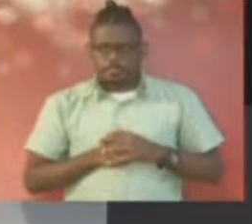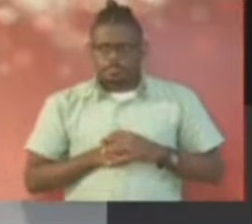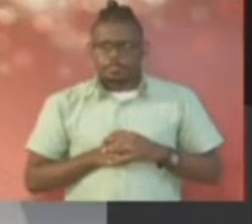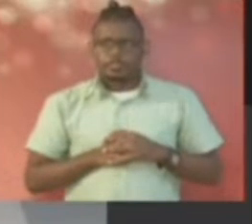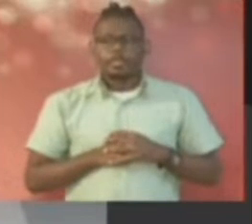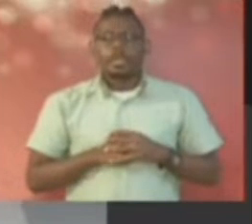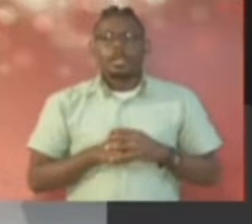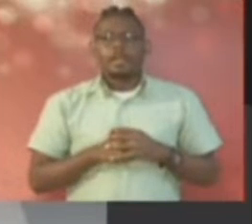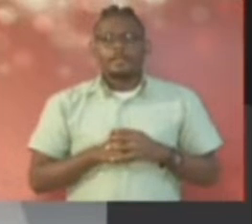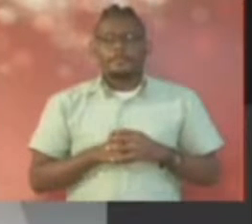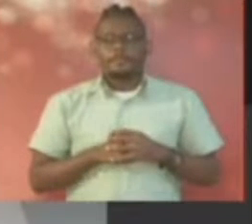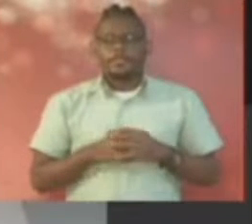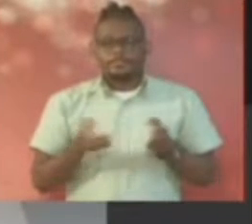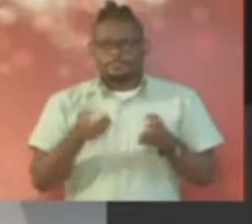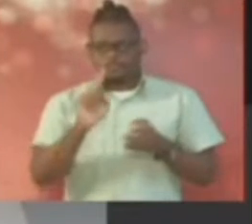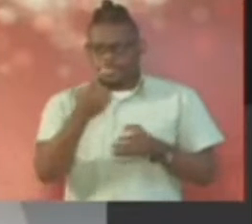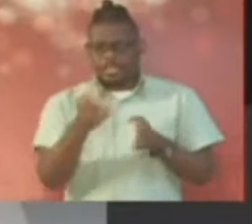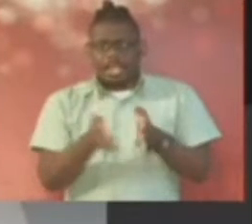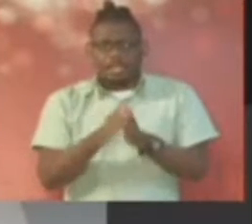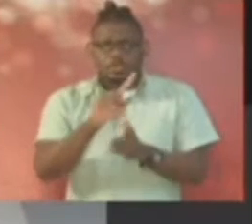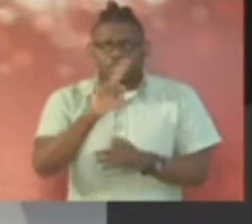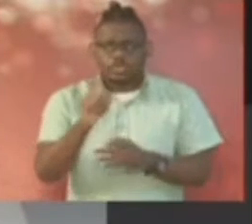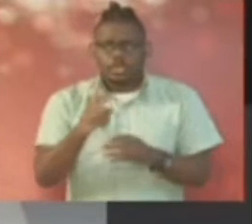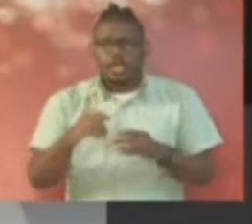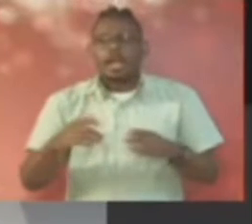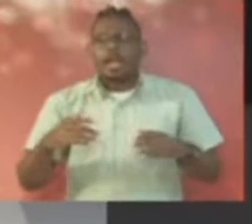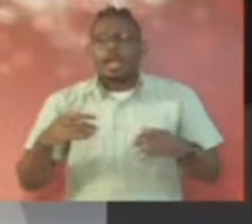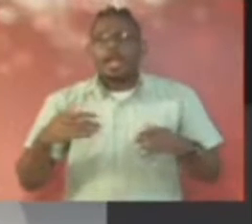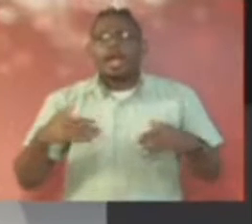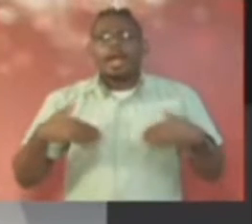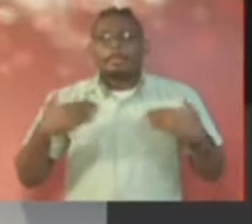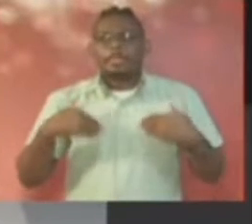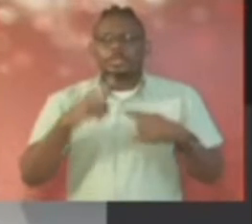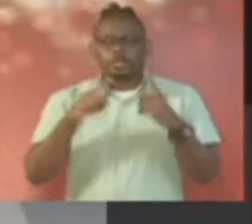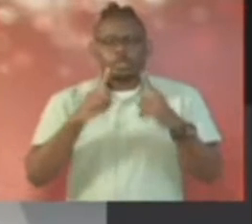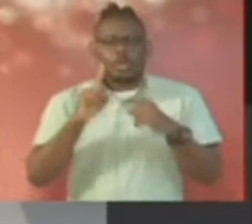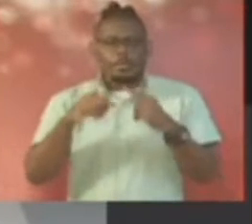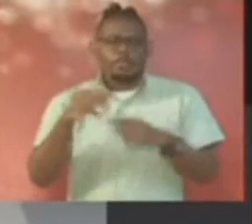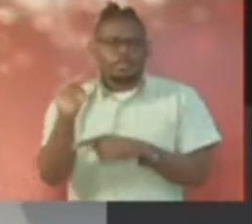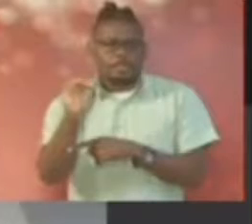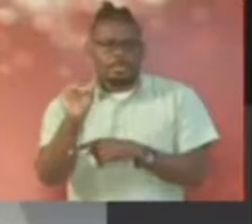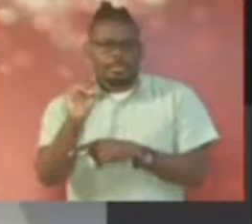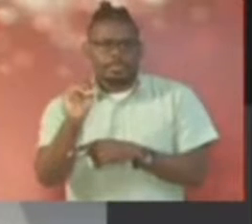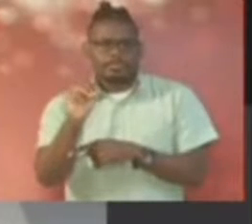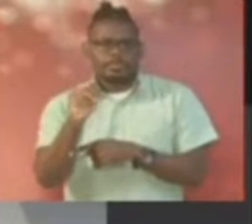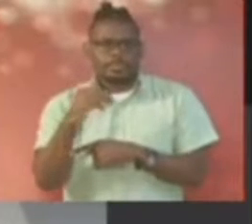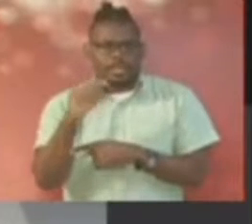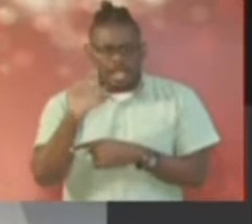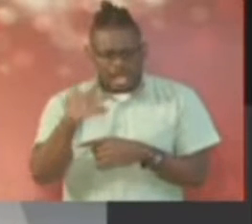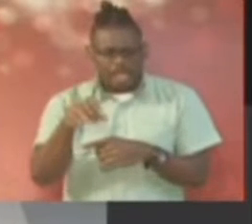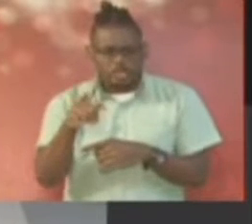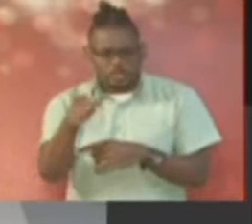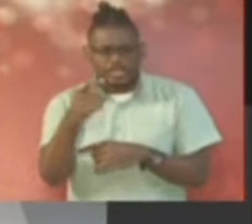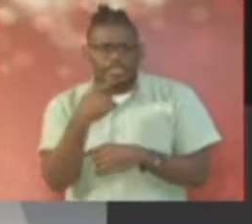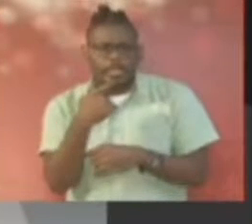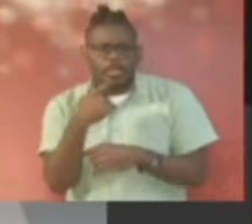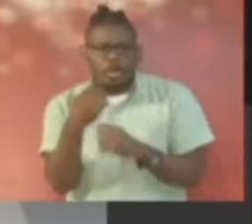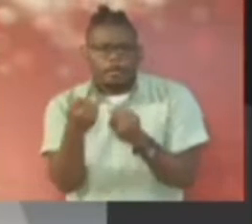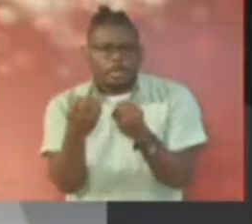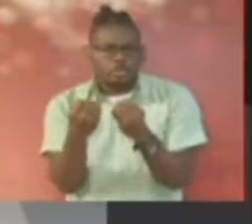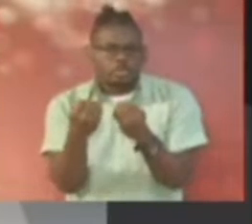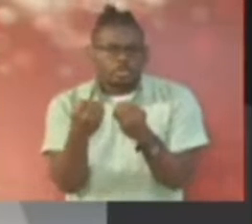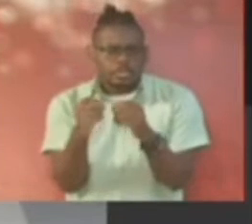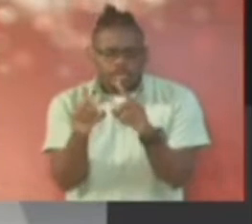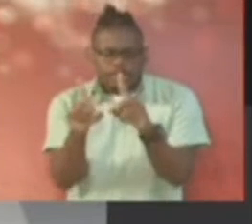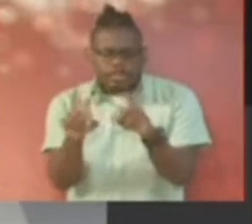right? So, CMO, I'm glad that you brought up Monday's results. Would you be able to say how many samples were